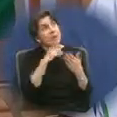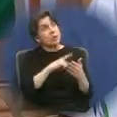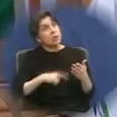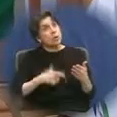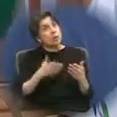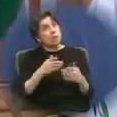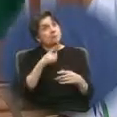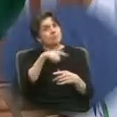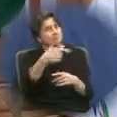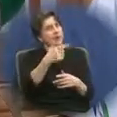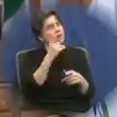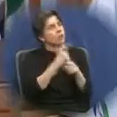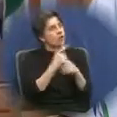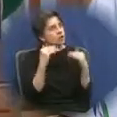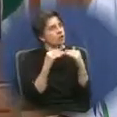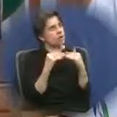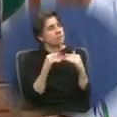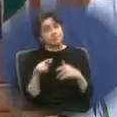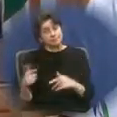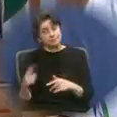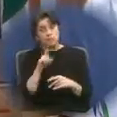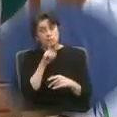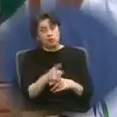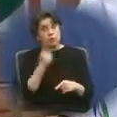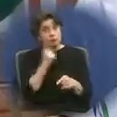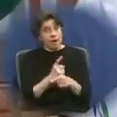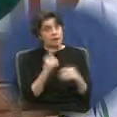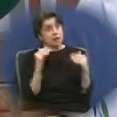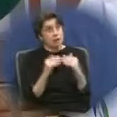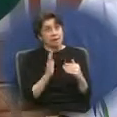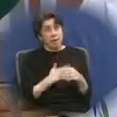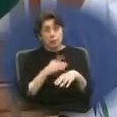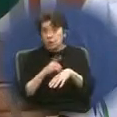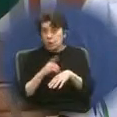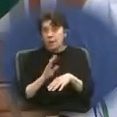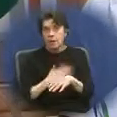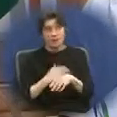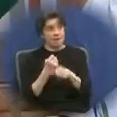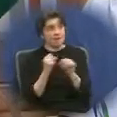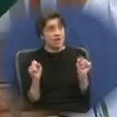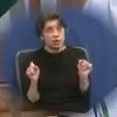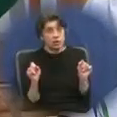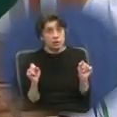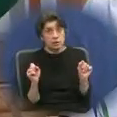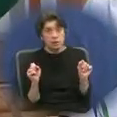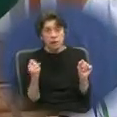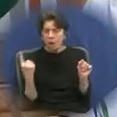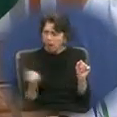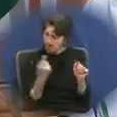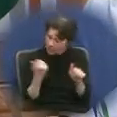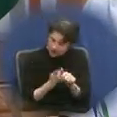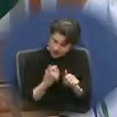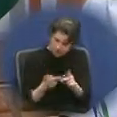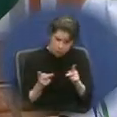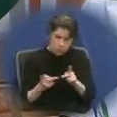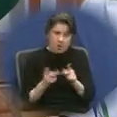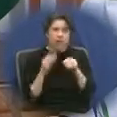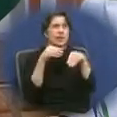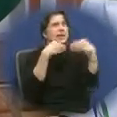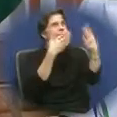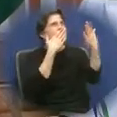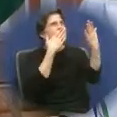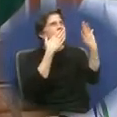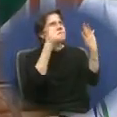God. It is right and just. It is truly right and just, our duty and our salvation, always and everywhere to give you